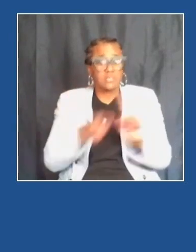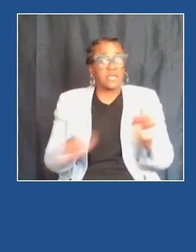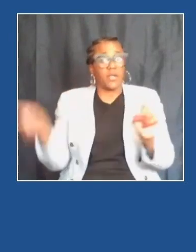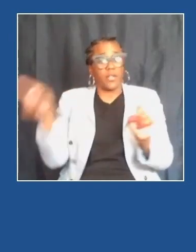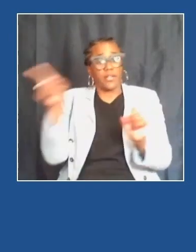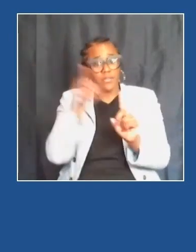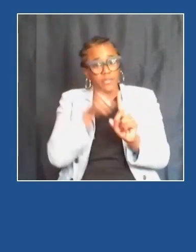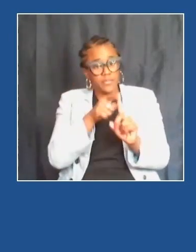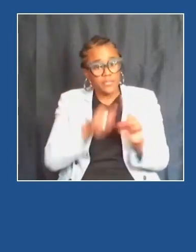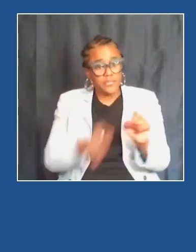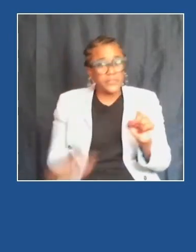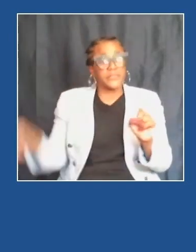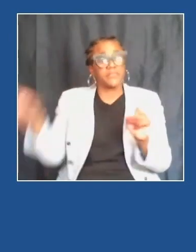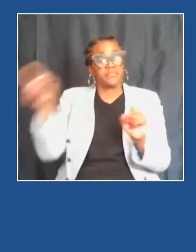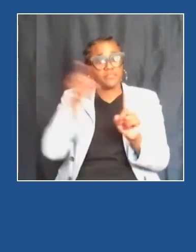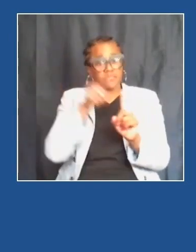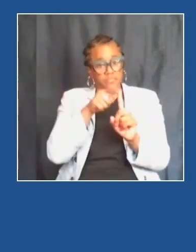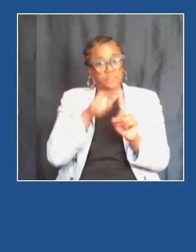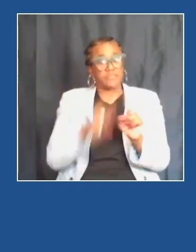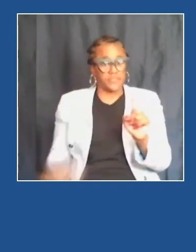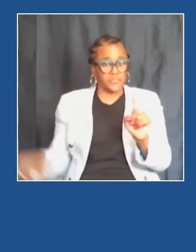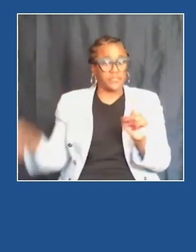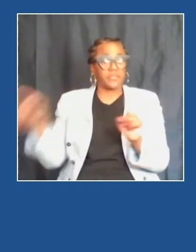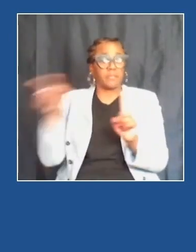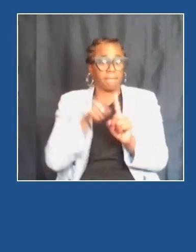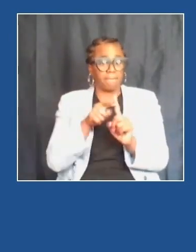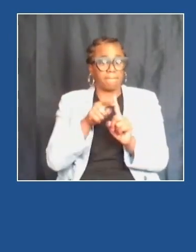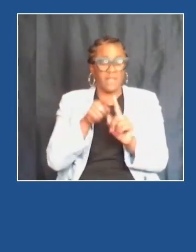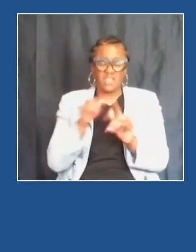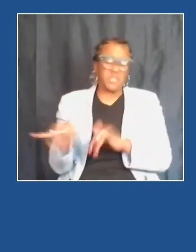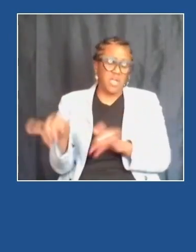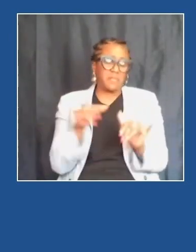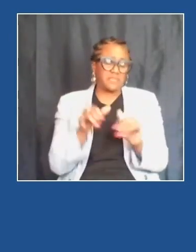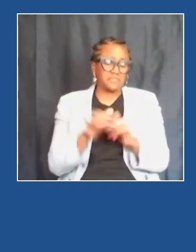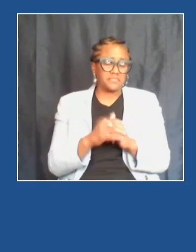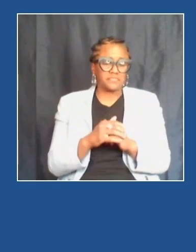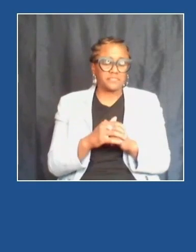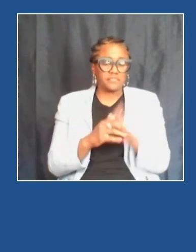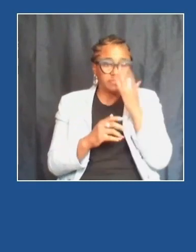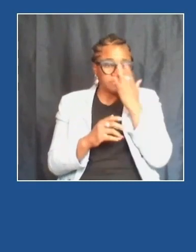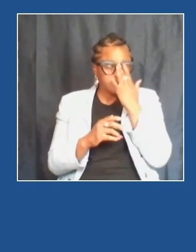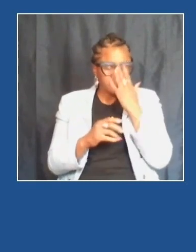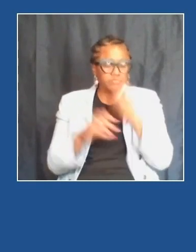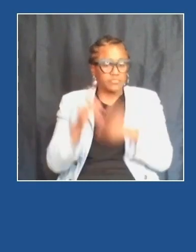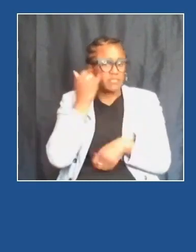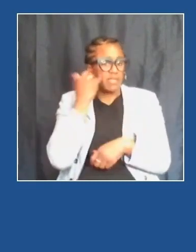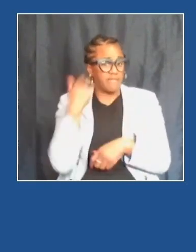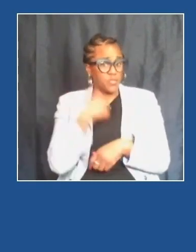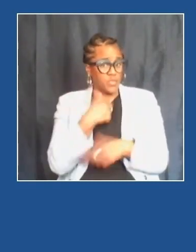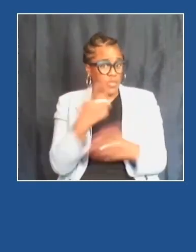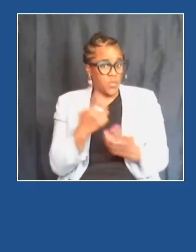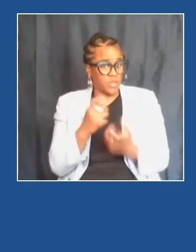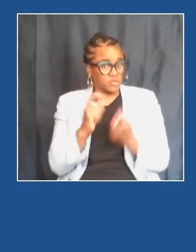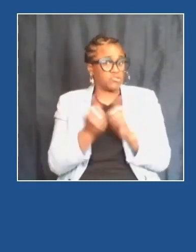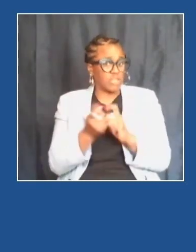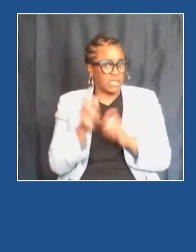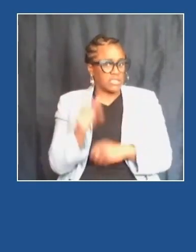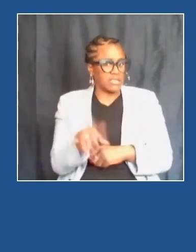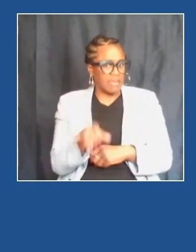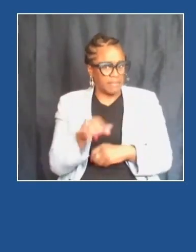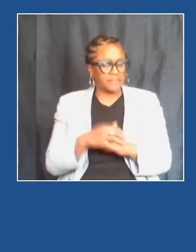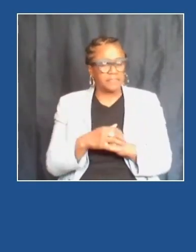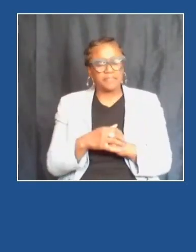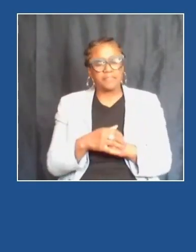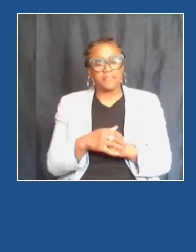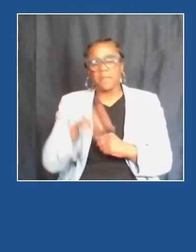over again. This is pretty common. So, of course, if we're going to change this,